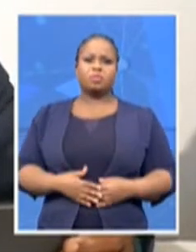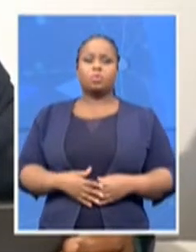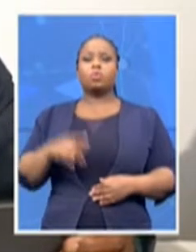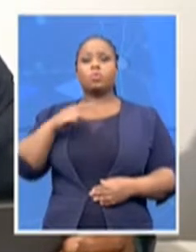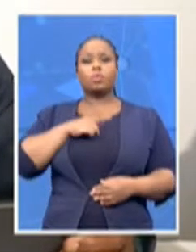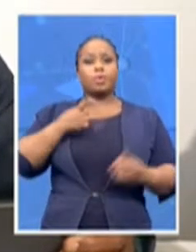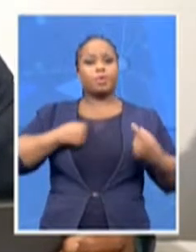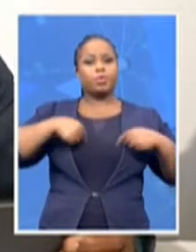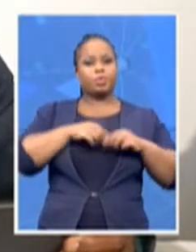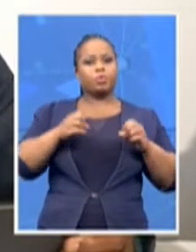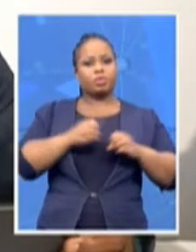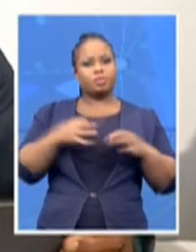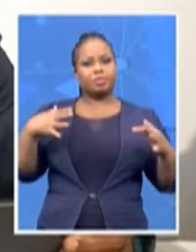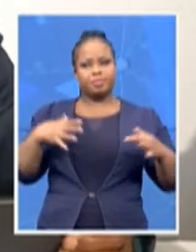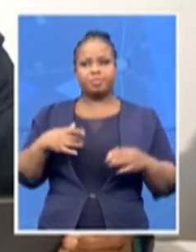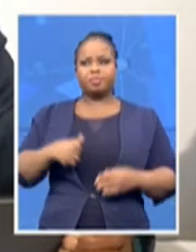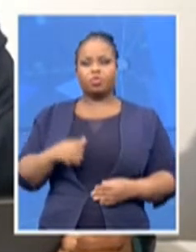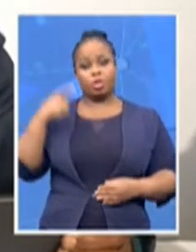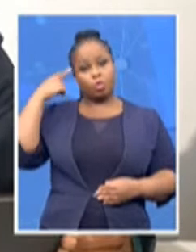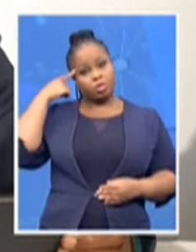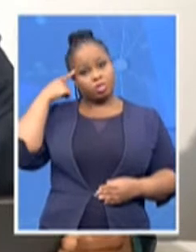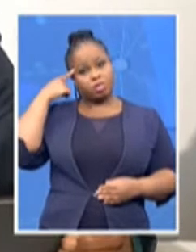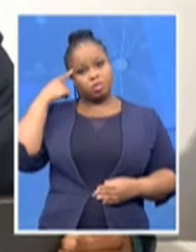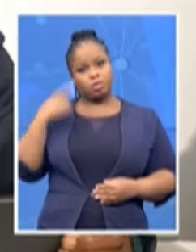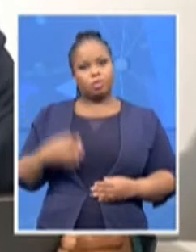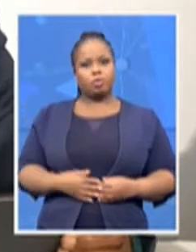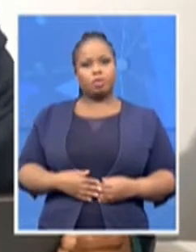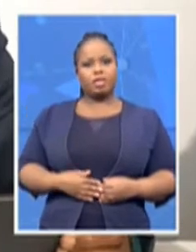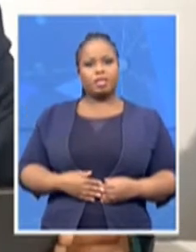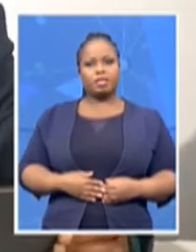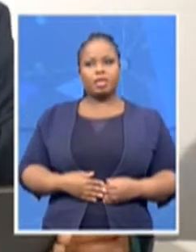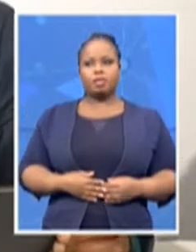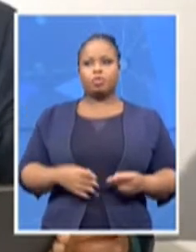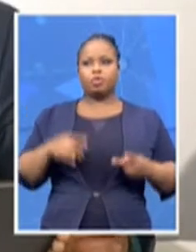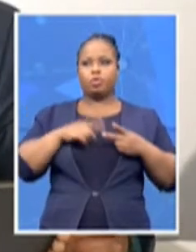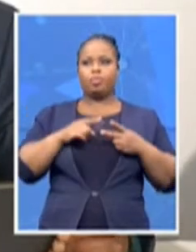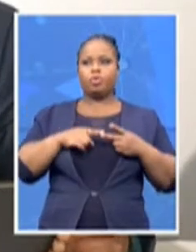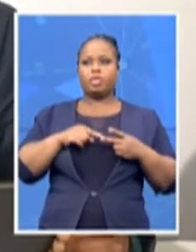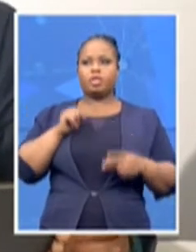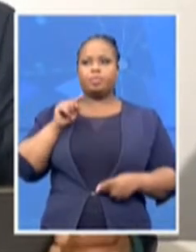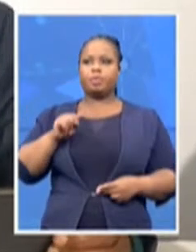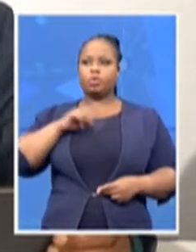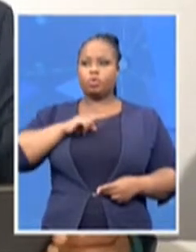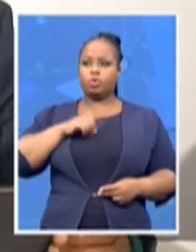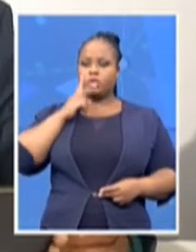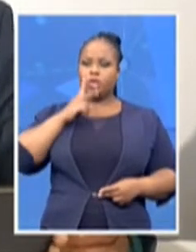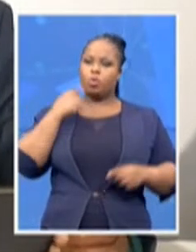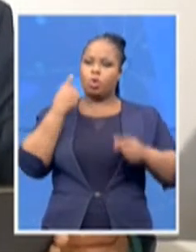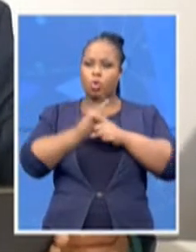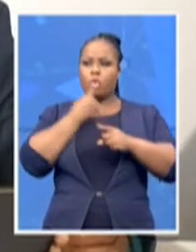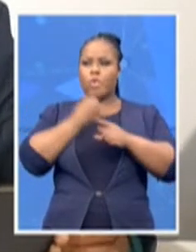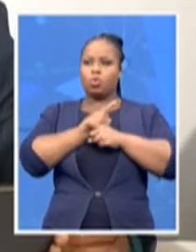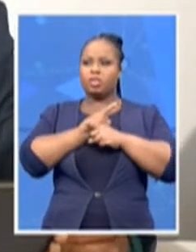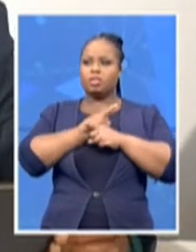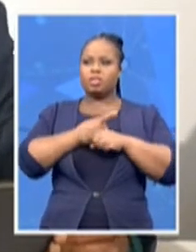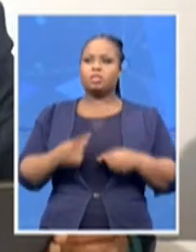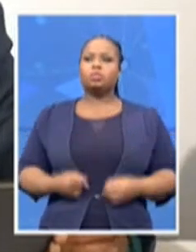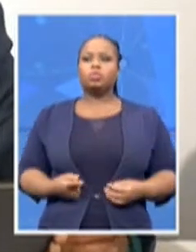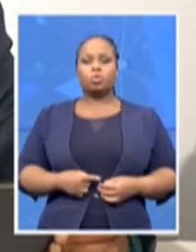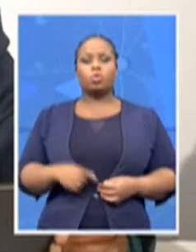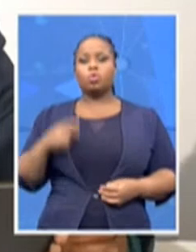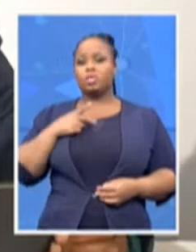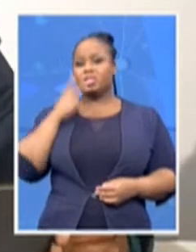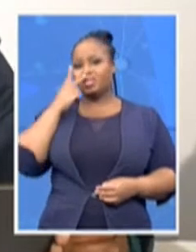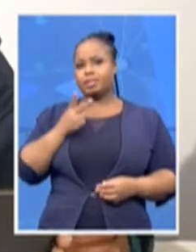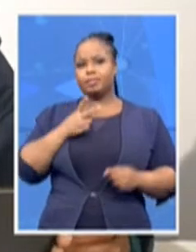facing just an immediate threat. You know, we always do face disasters. I mean, in the health sector, we